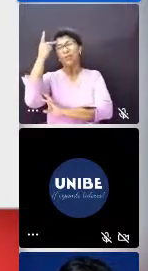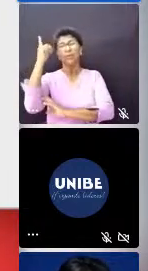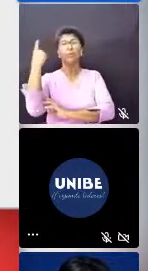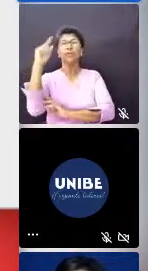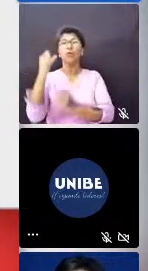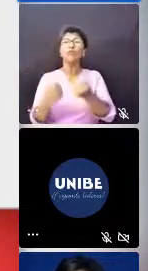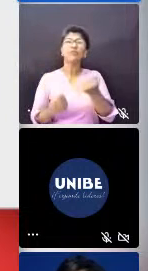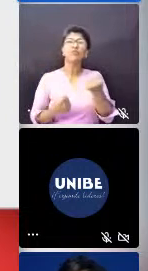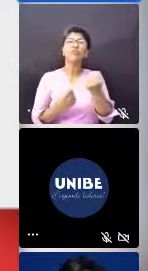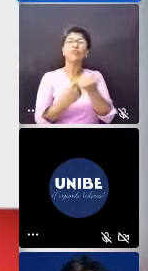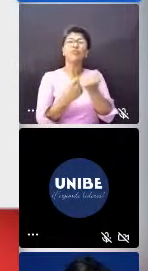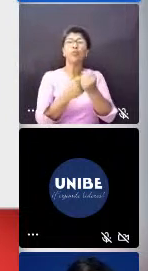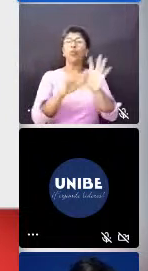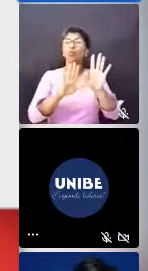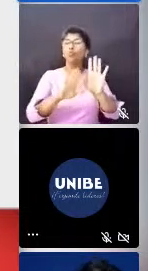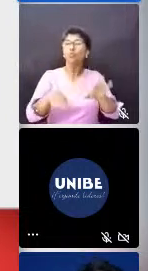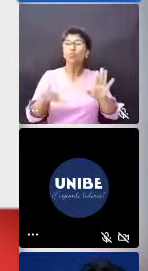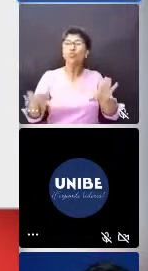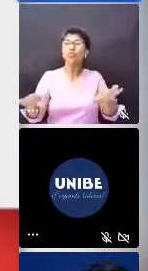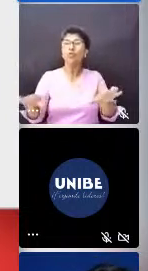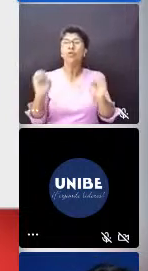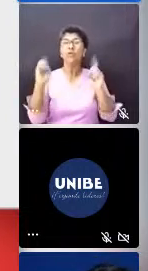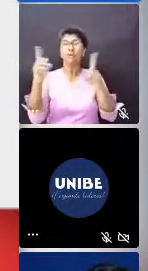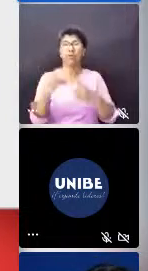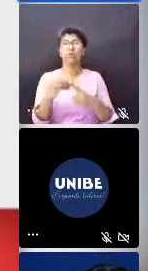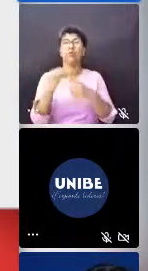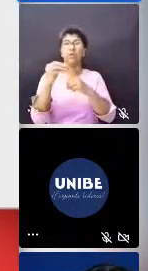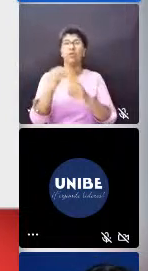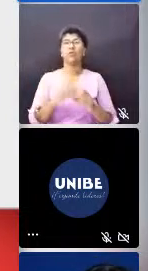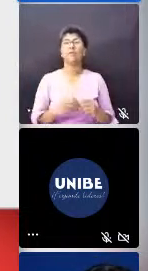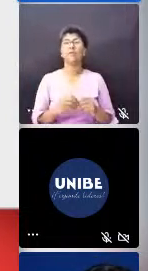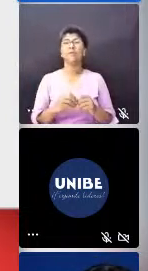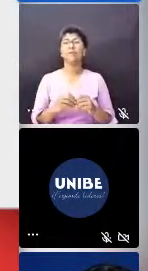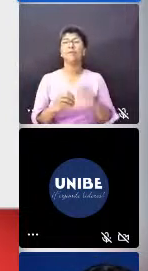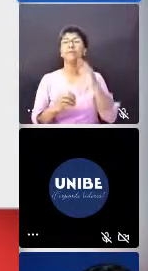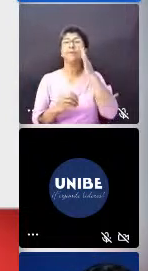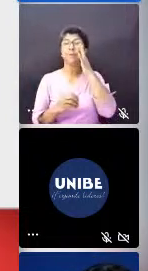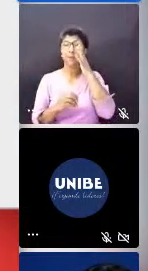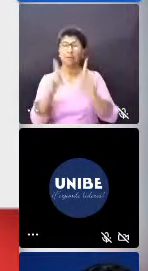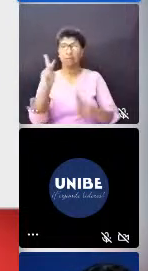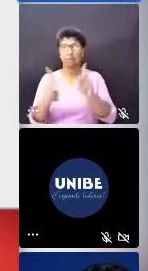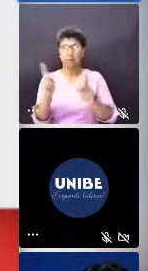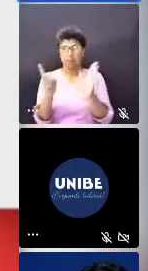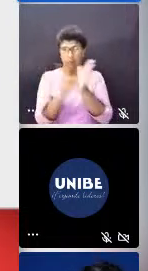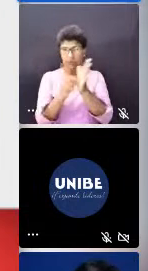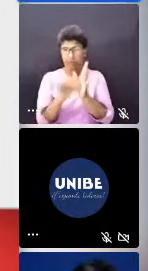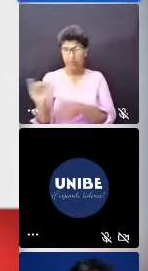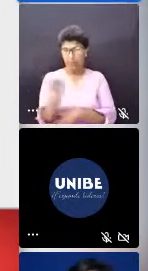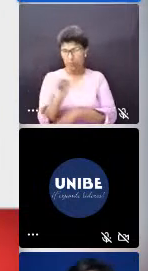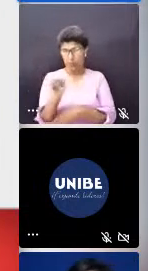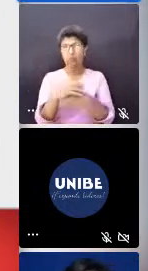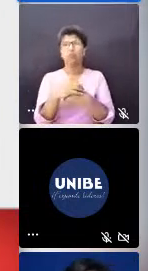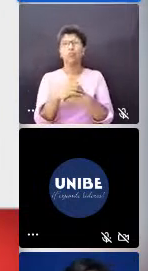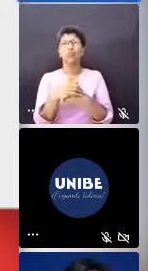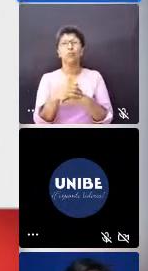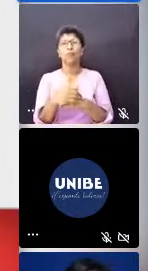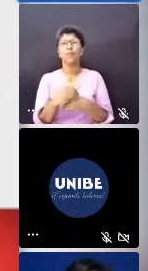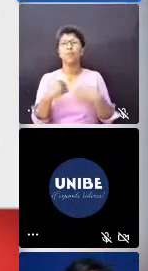supporting children with special educational needs and people with disabilities. And there are